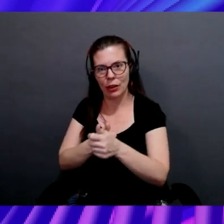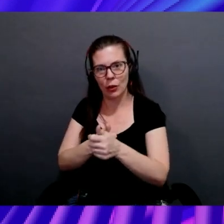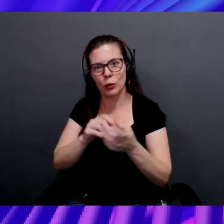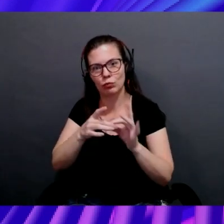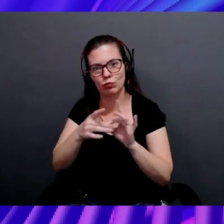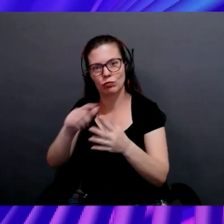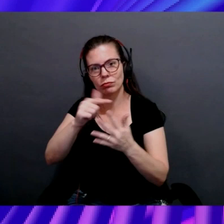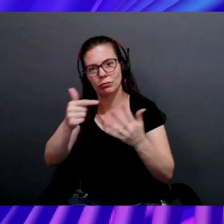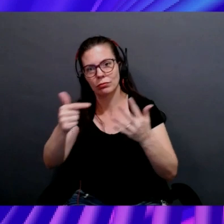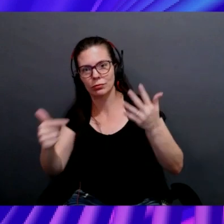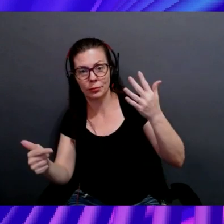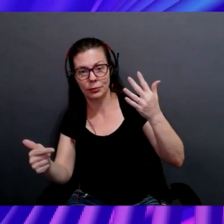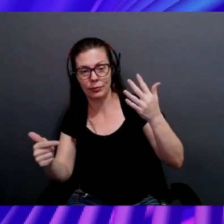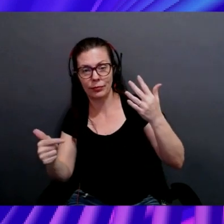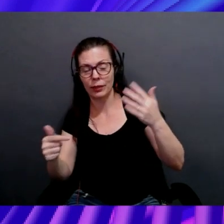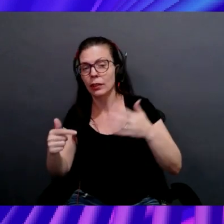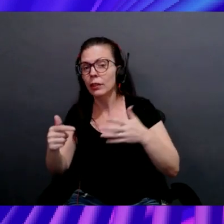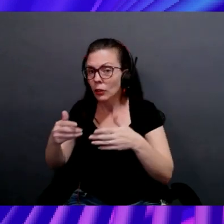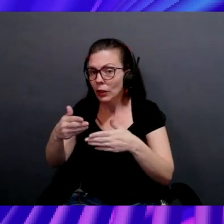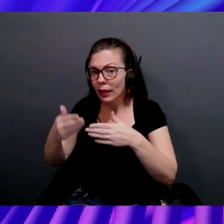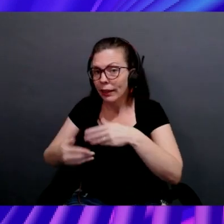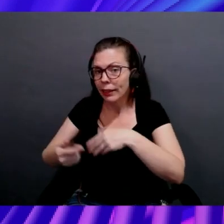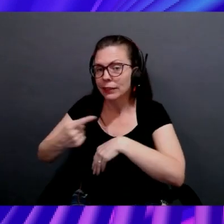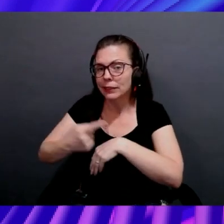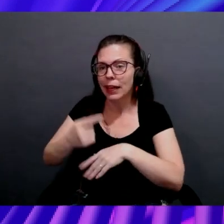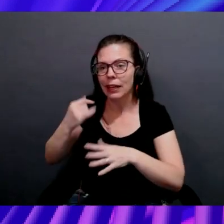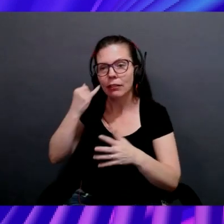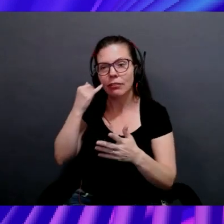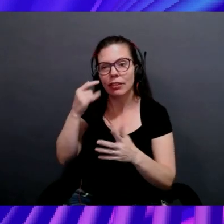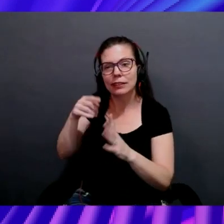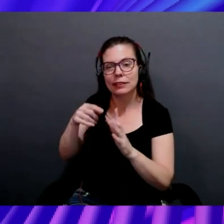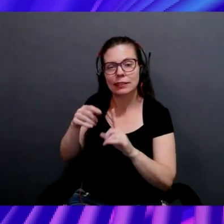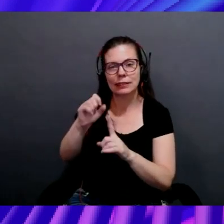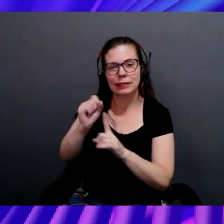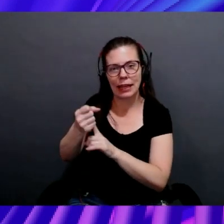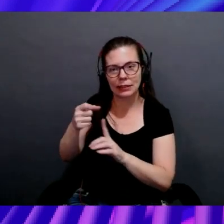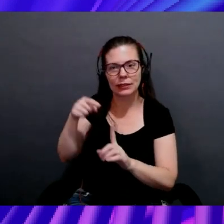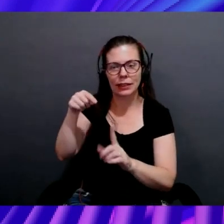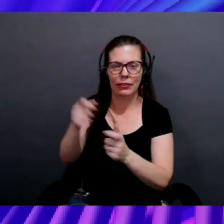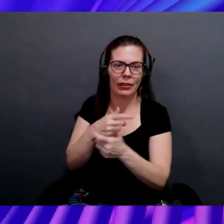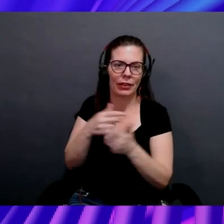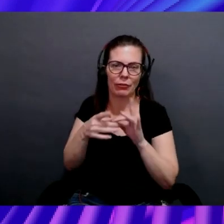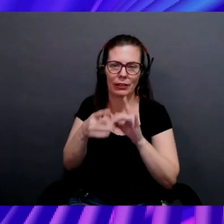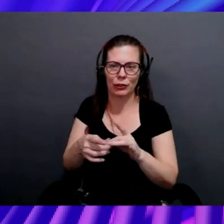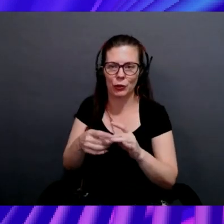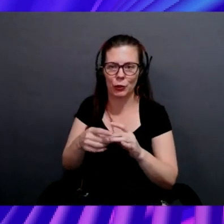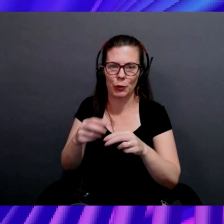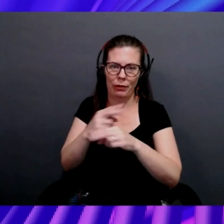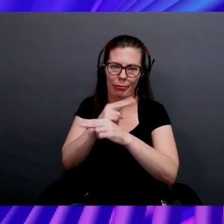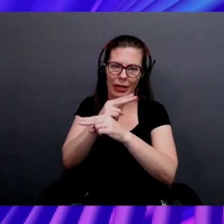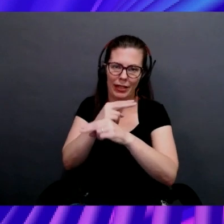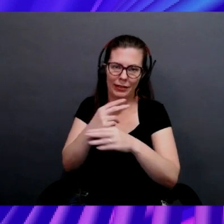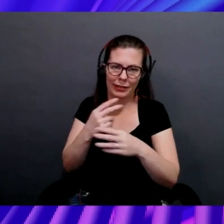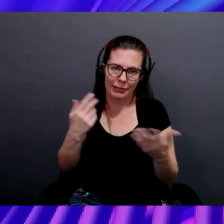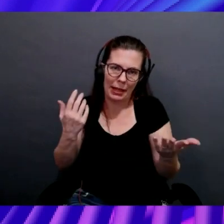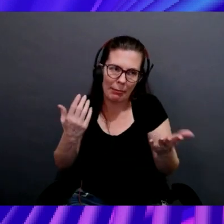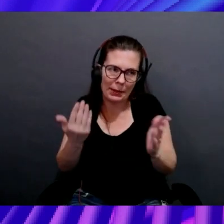So then at the end of the day, if you want to see, in this case, everything that has to do with bunnies, just because, again,